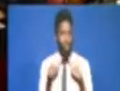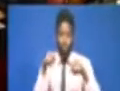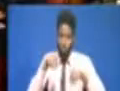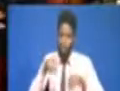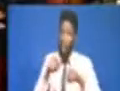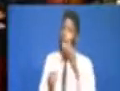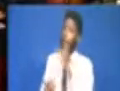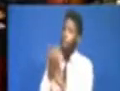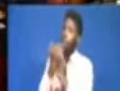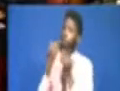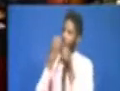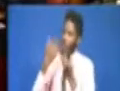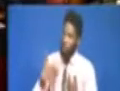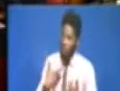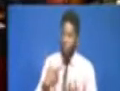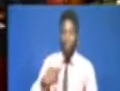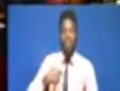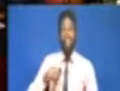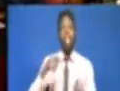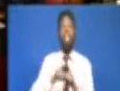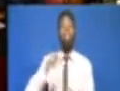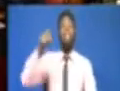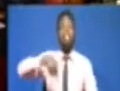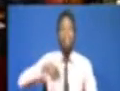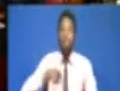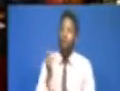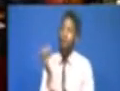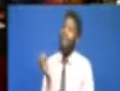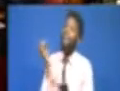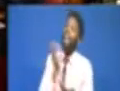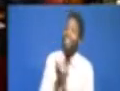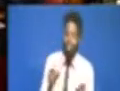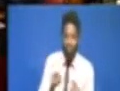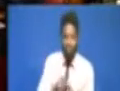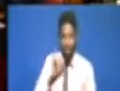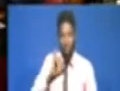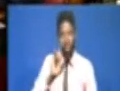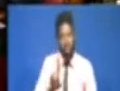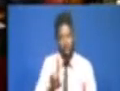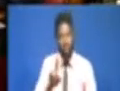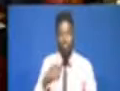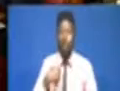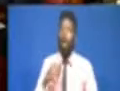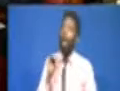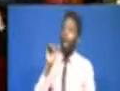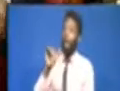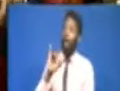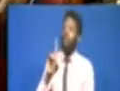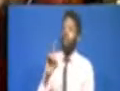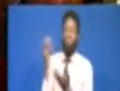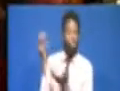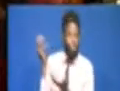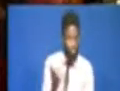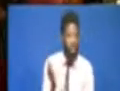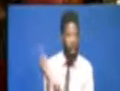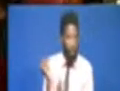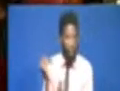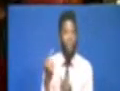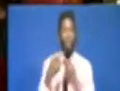been informed. I also needed to come with my ID. I've sent for it, it's on the way. But I have